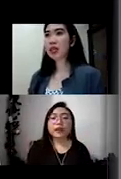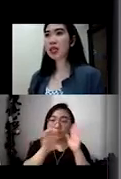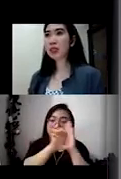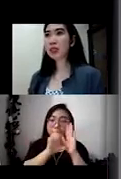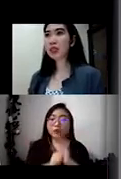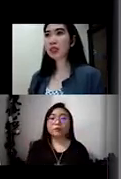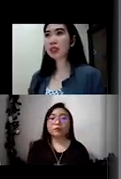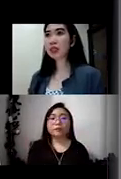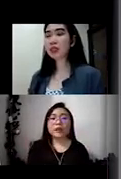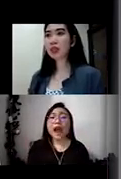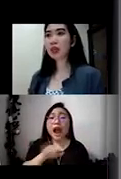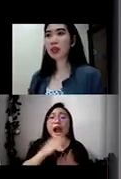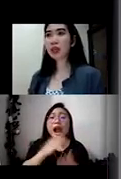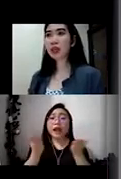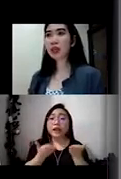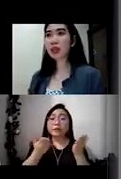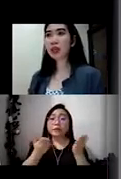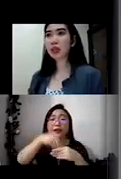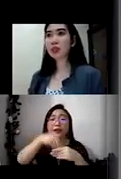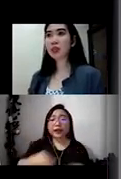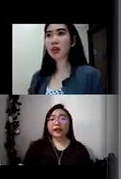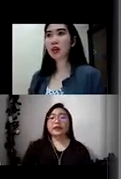I am here in the